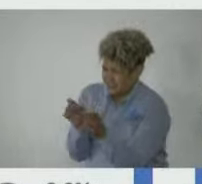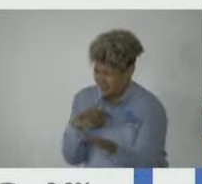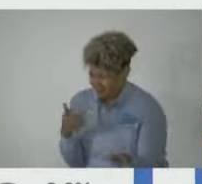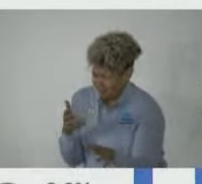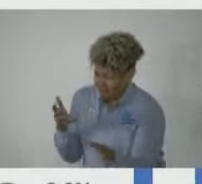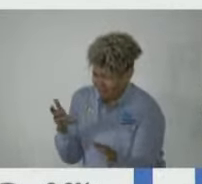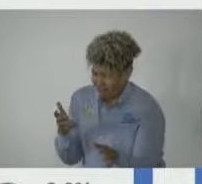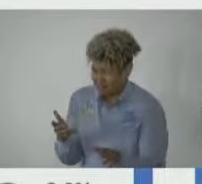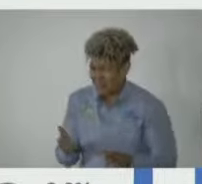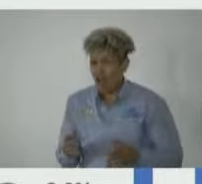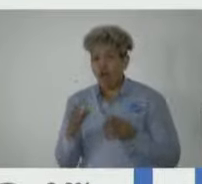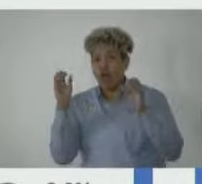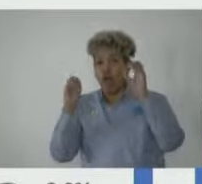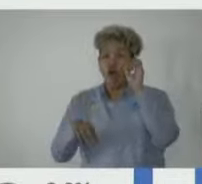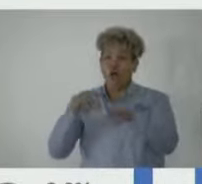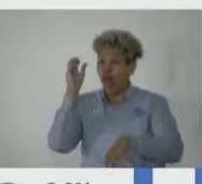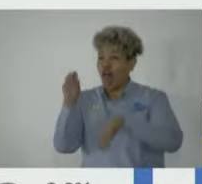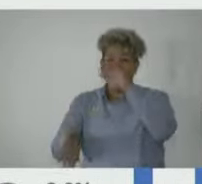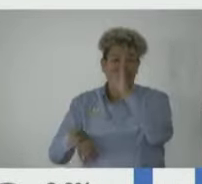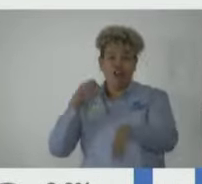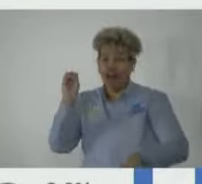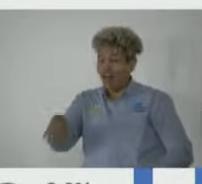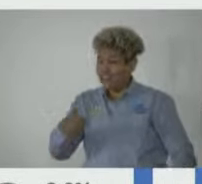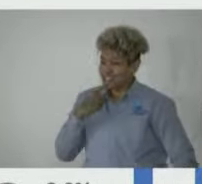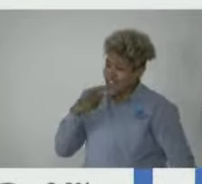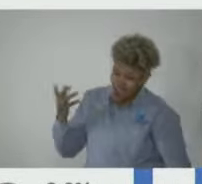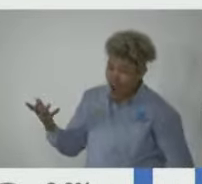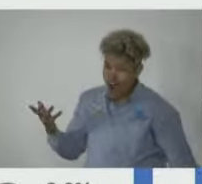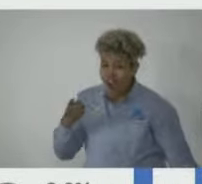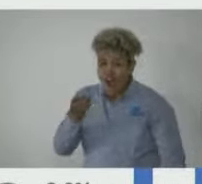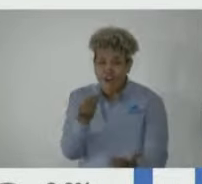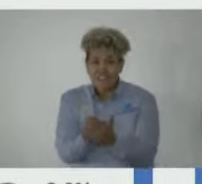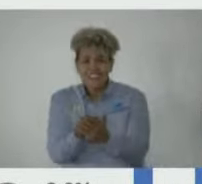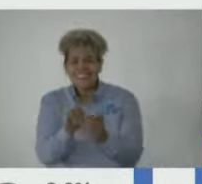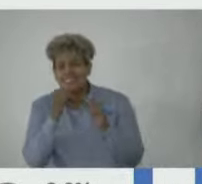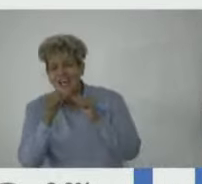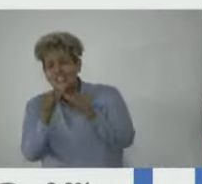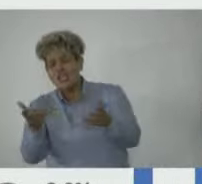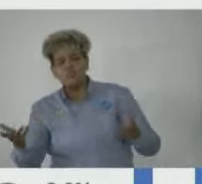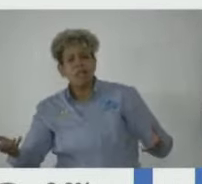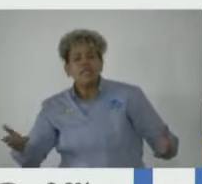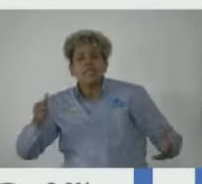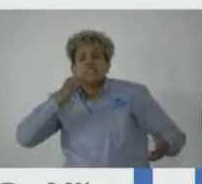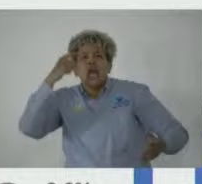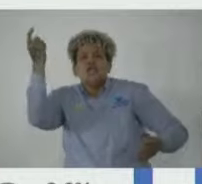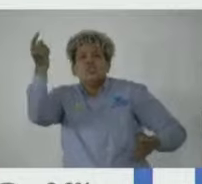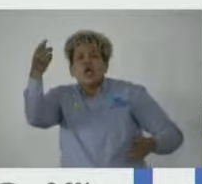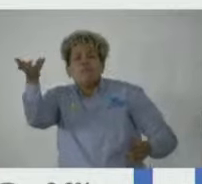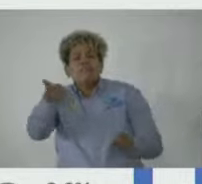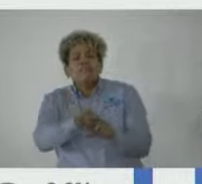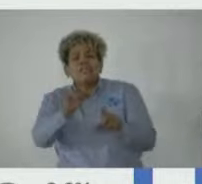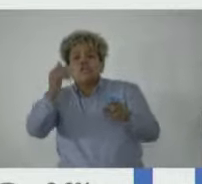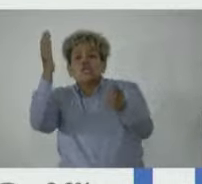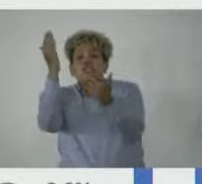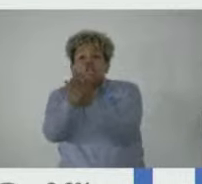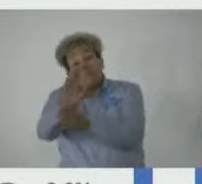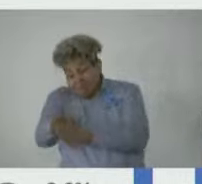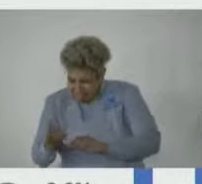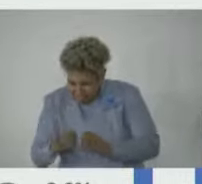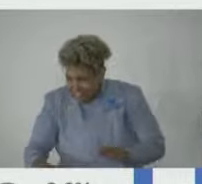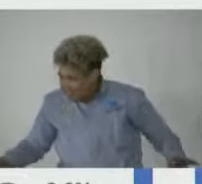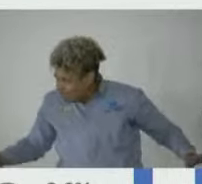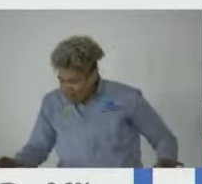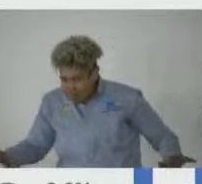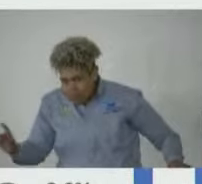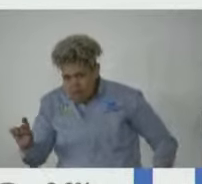torrential cascading of fiscal unsustainability, not something that just stops overnight. What you have